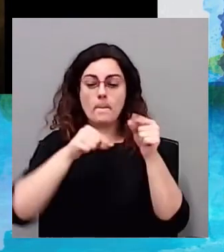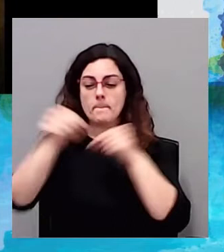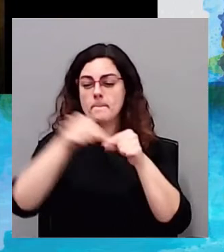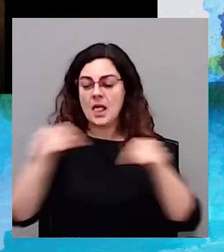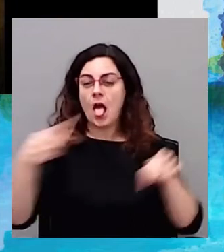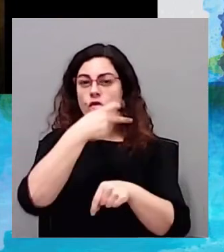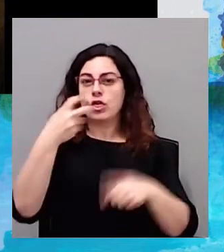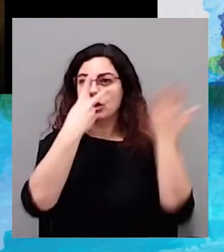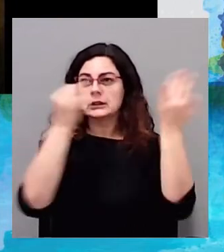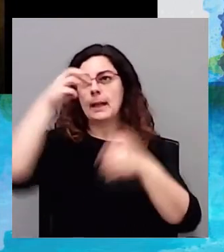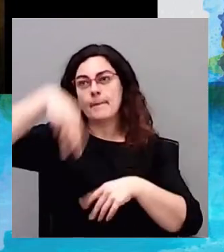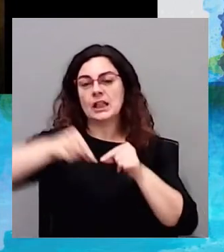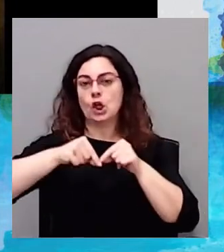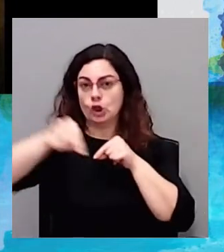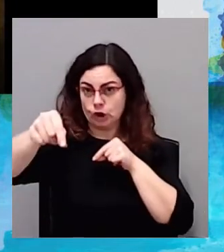cave